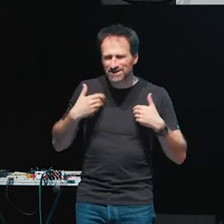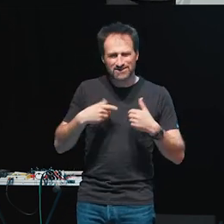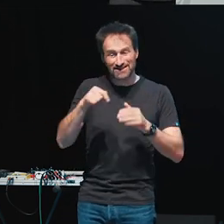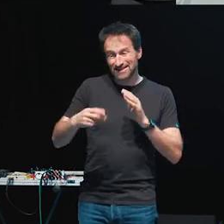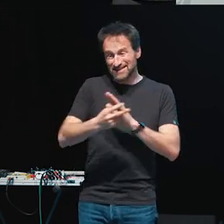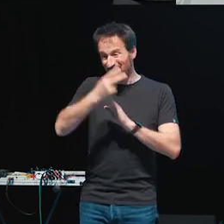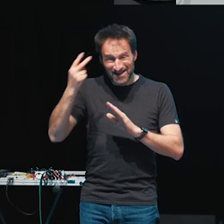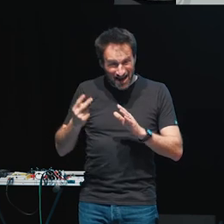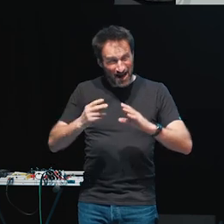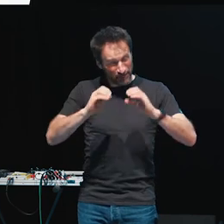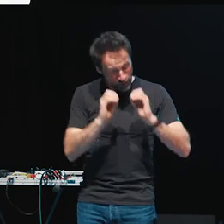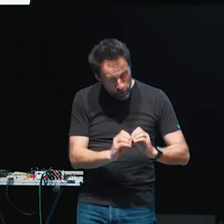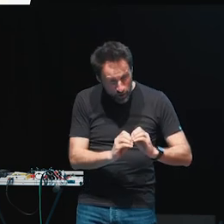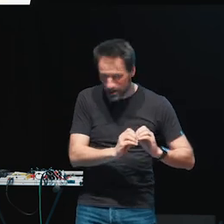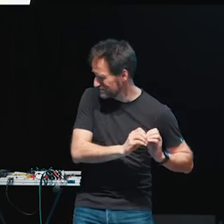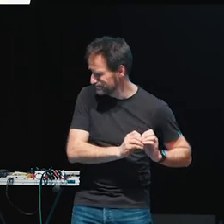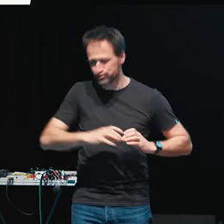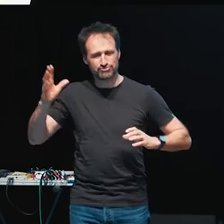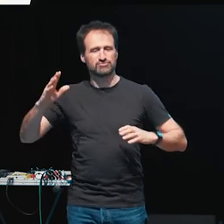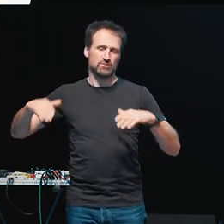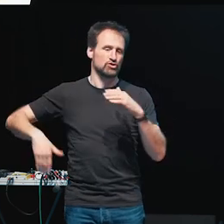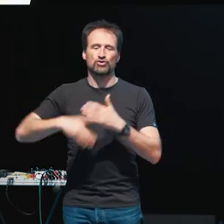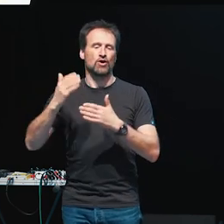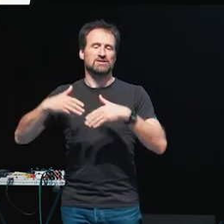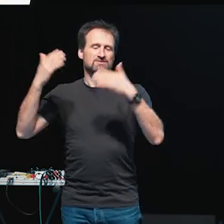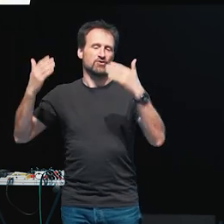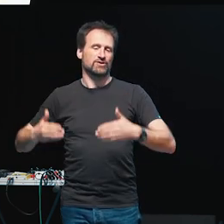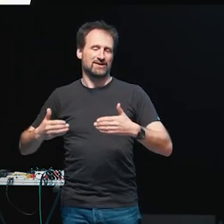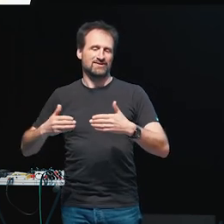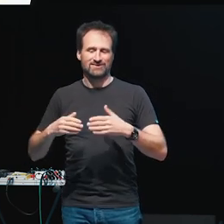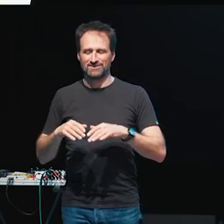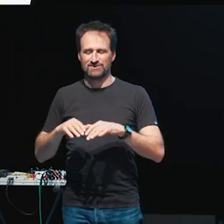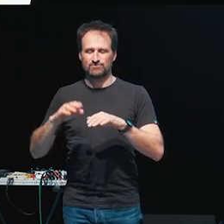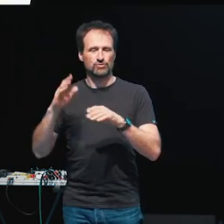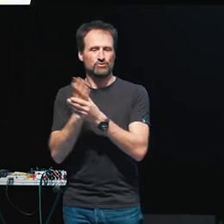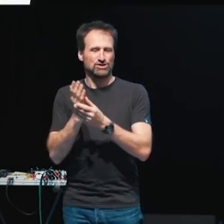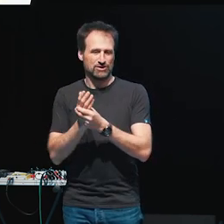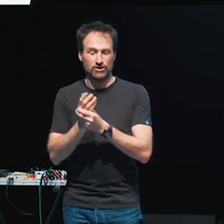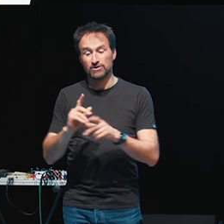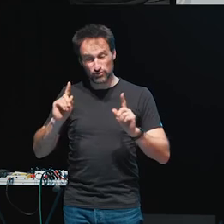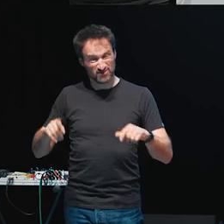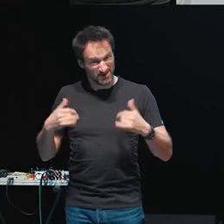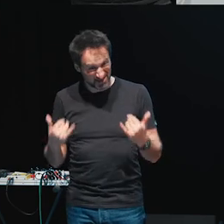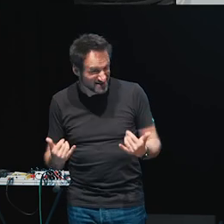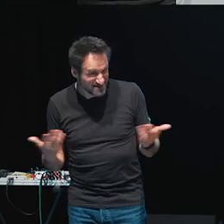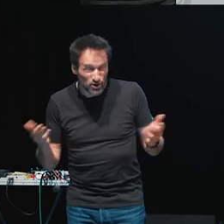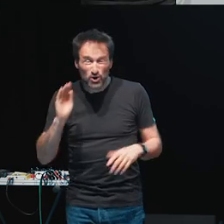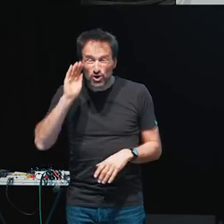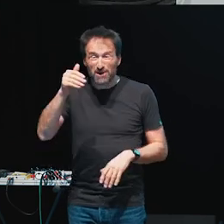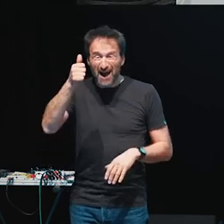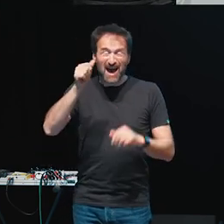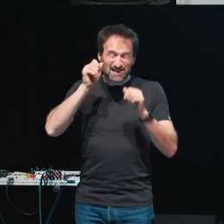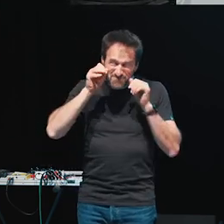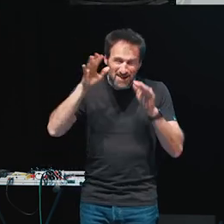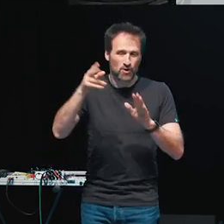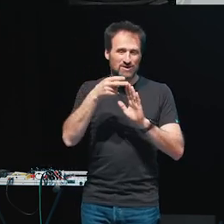zero, a new, fresh Jira front-end repository turned into this. We now have more than 1 million lines of code,